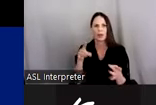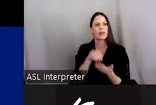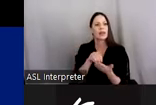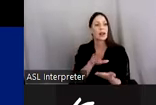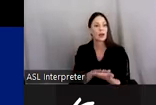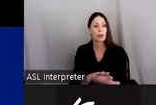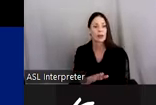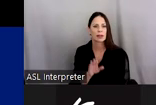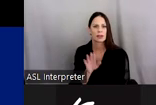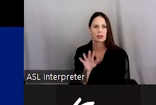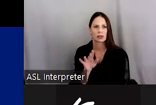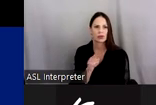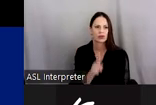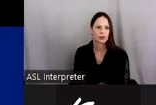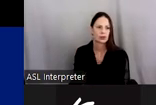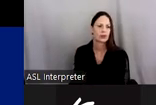Template.